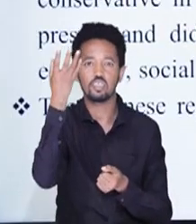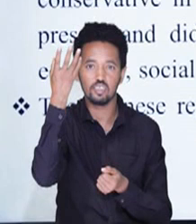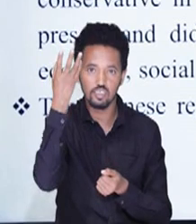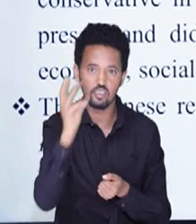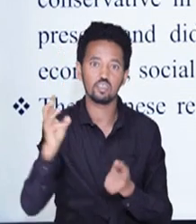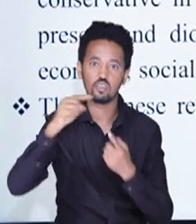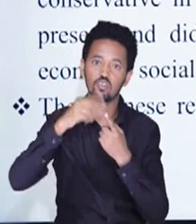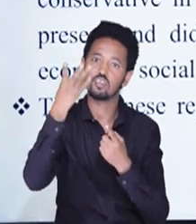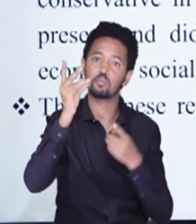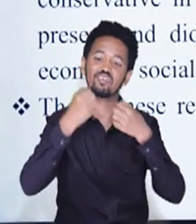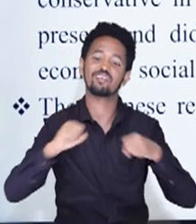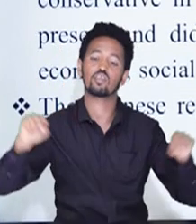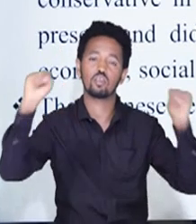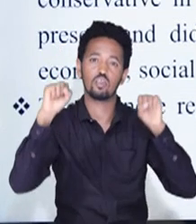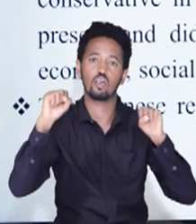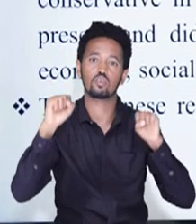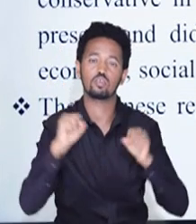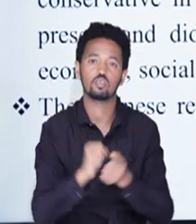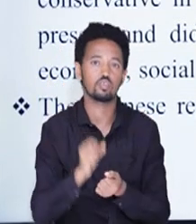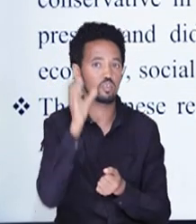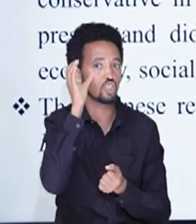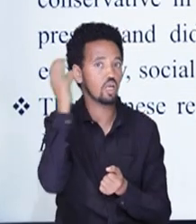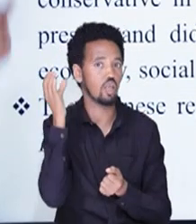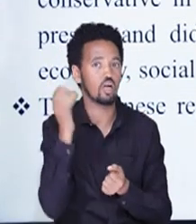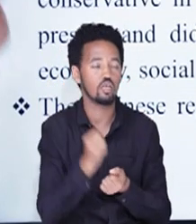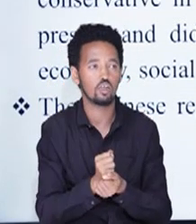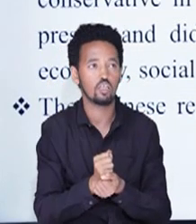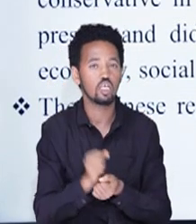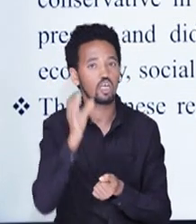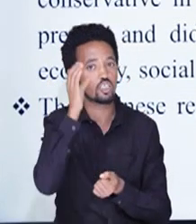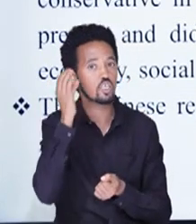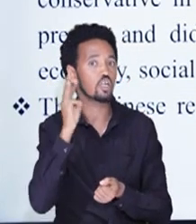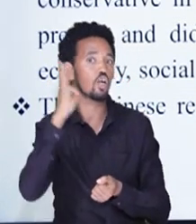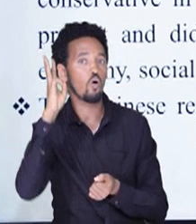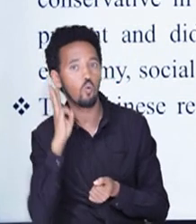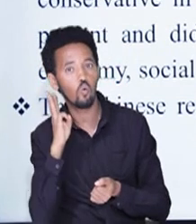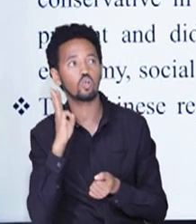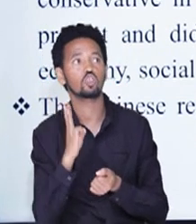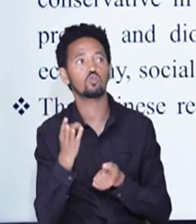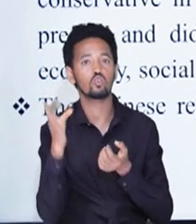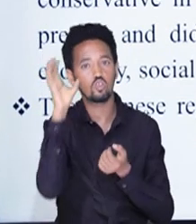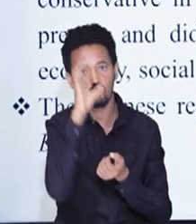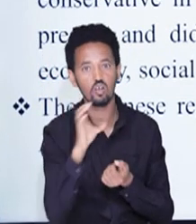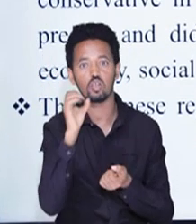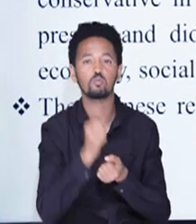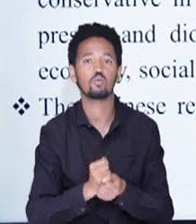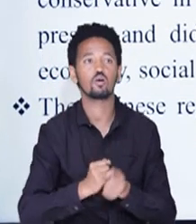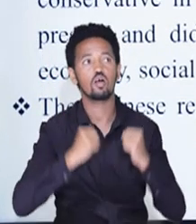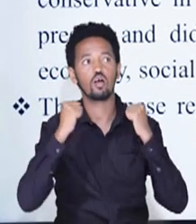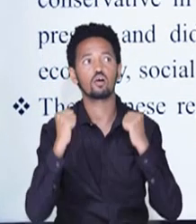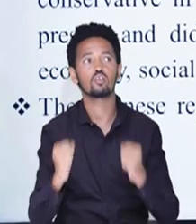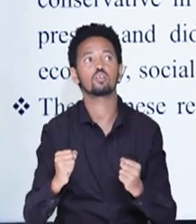and 17th century. China. China was unified by Han